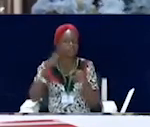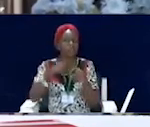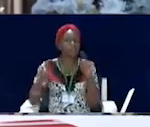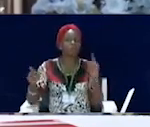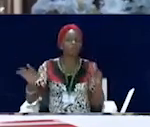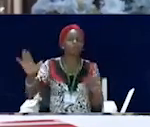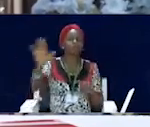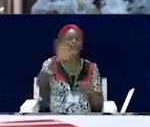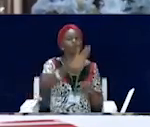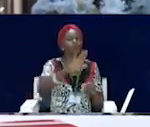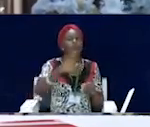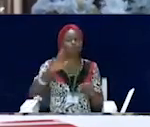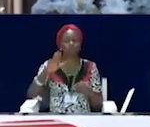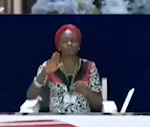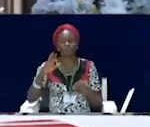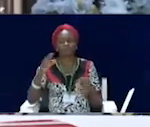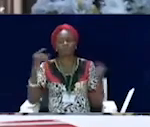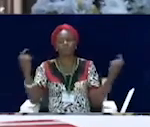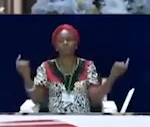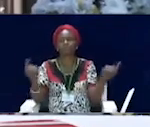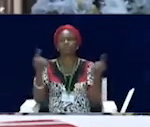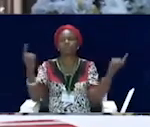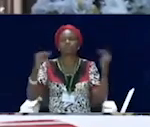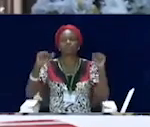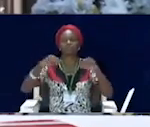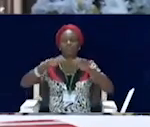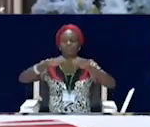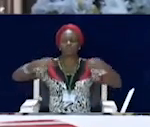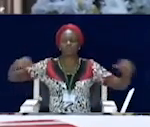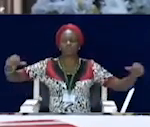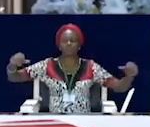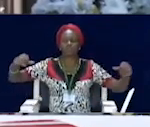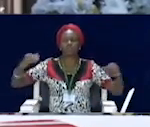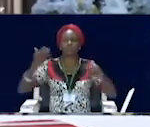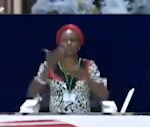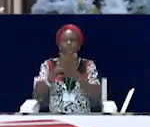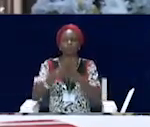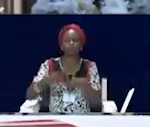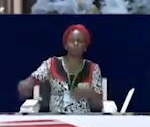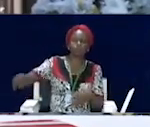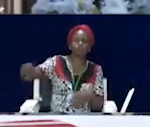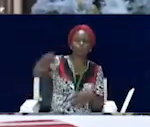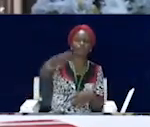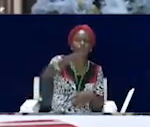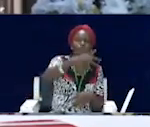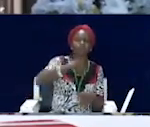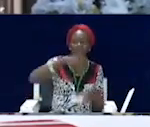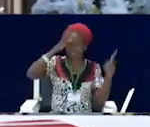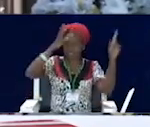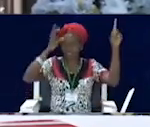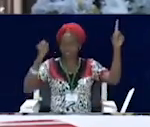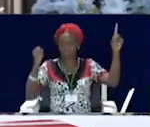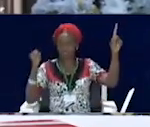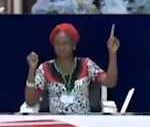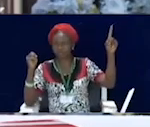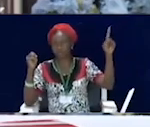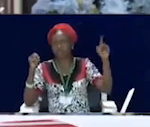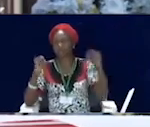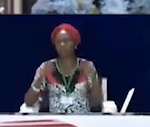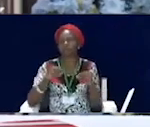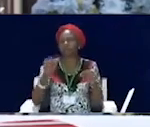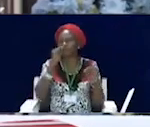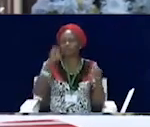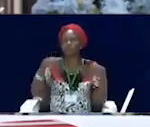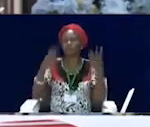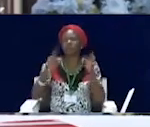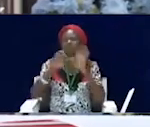your sin can separate between you and him. I've given